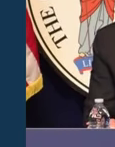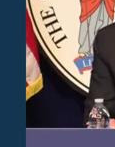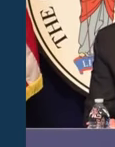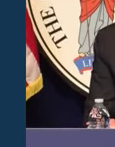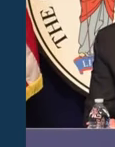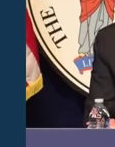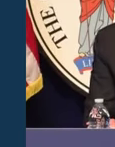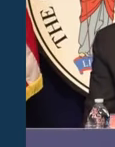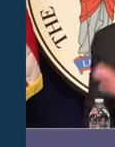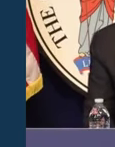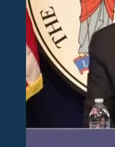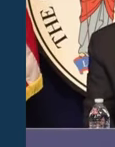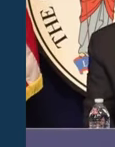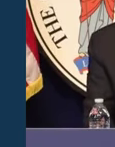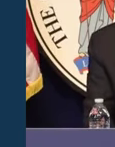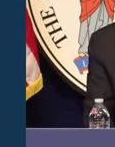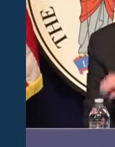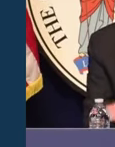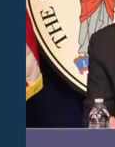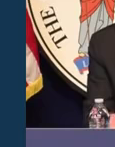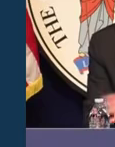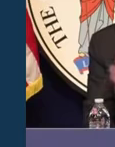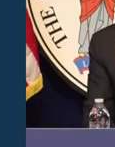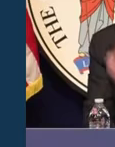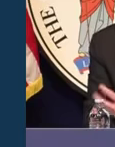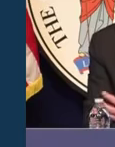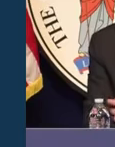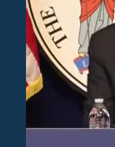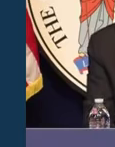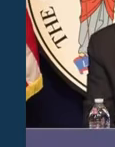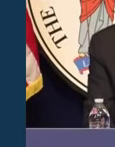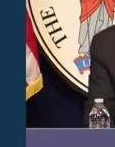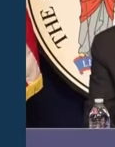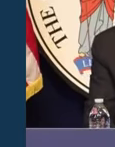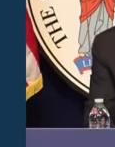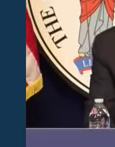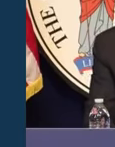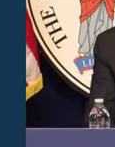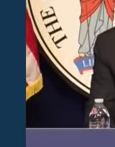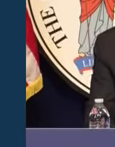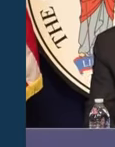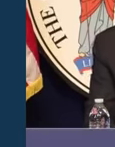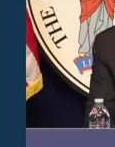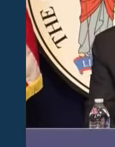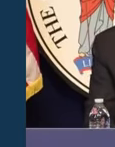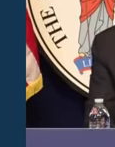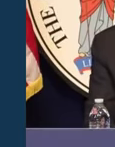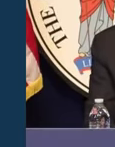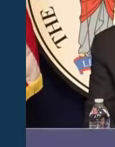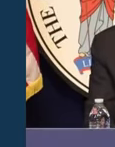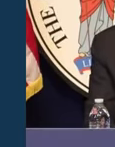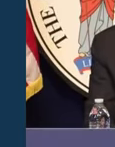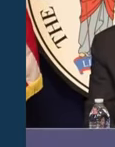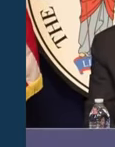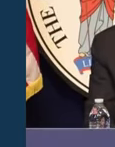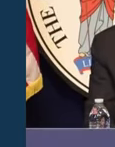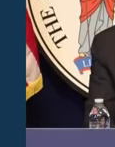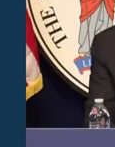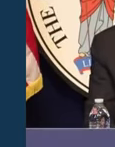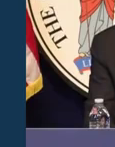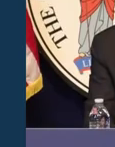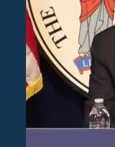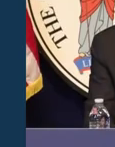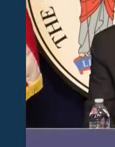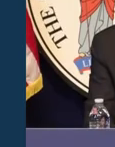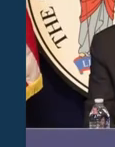of America. So again, I say this not to be a jerk, not to be argumentative. We did this based on the facts,